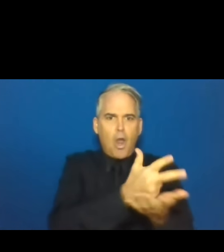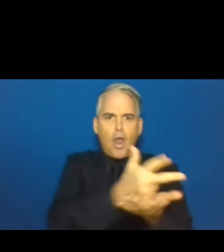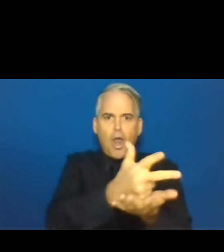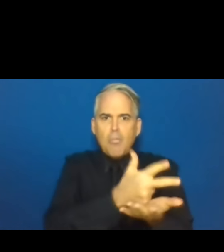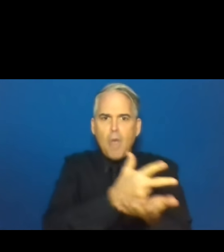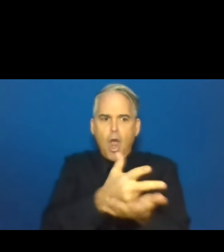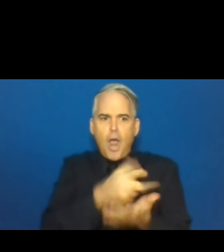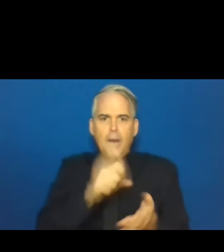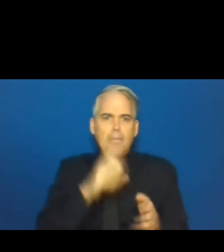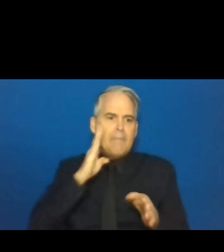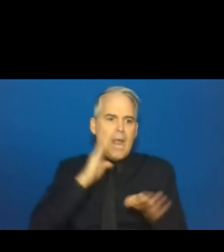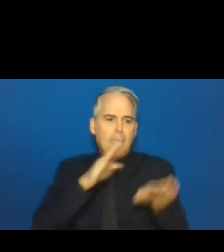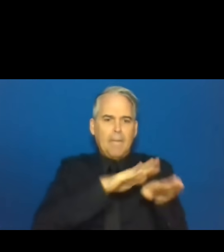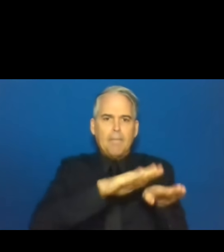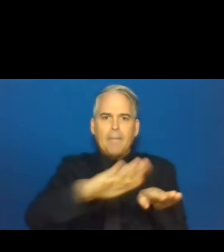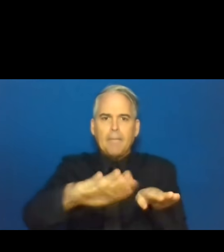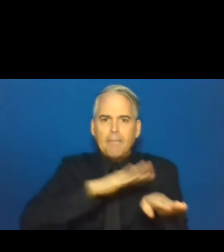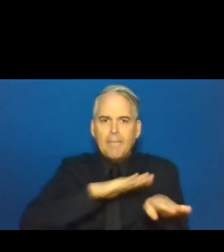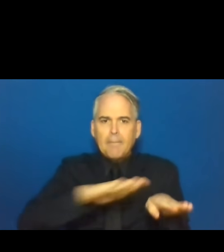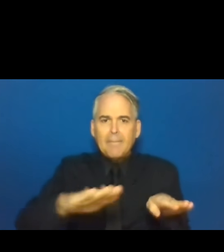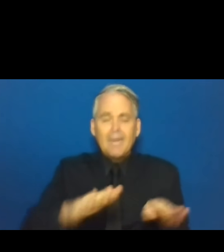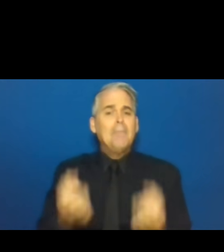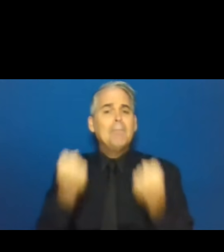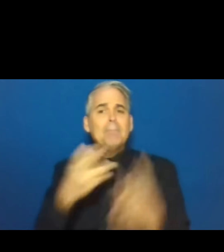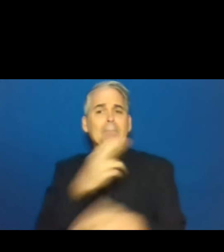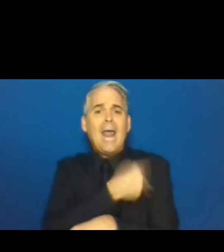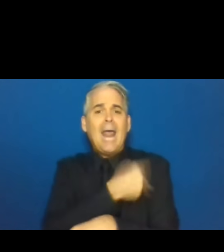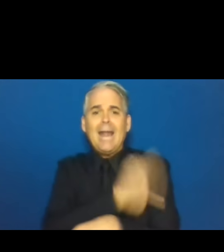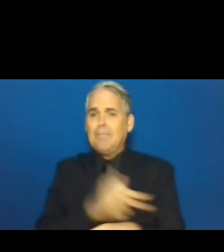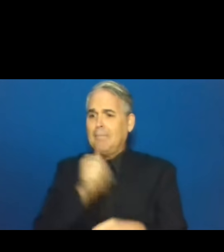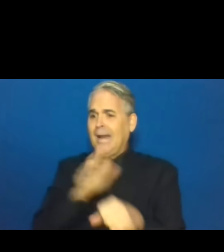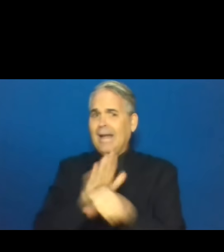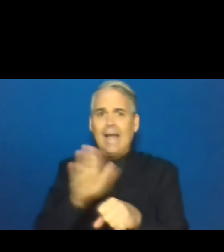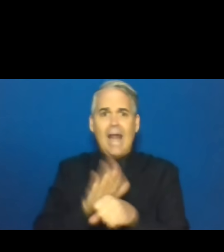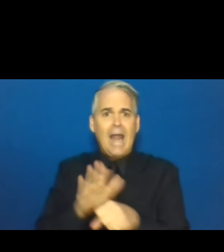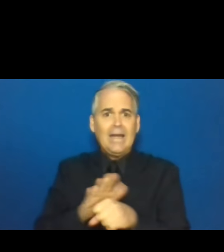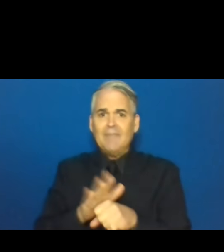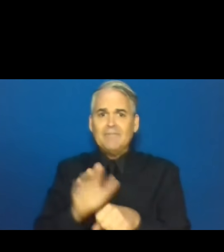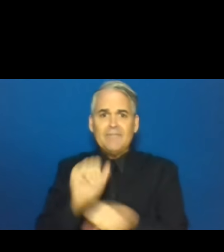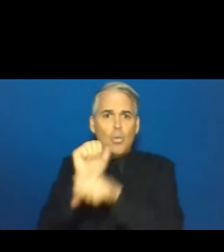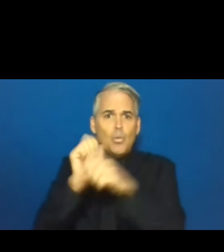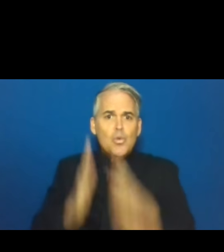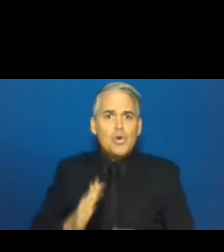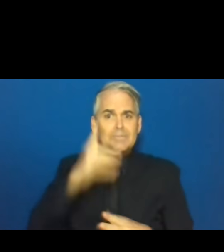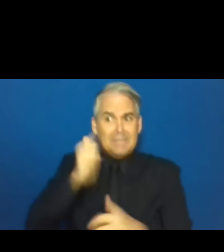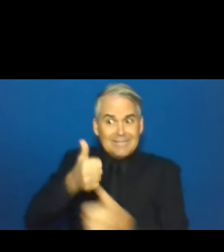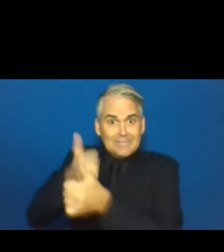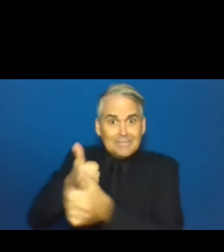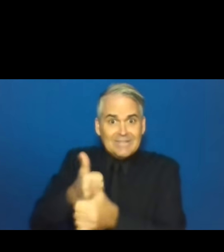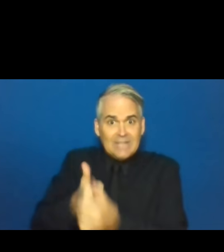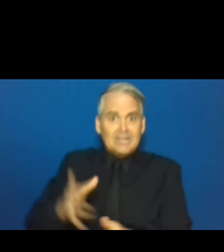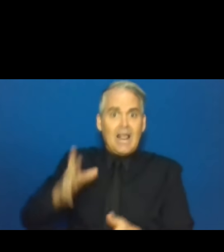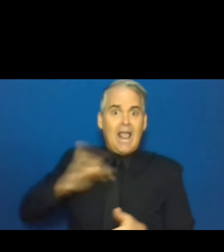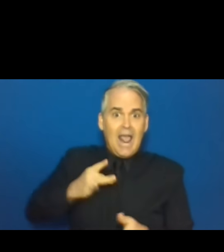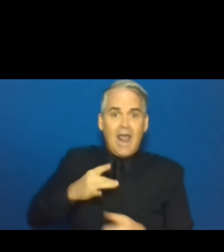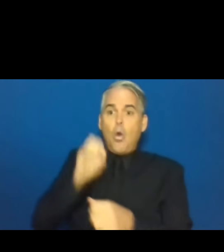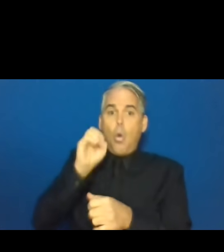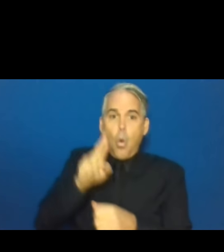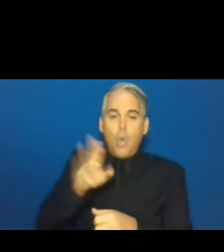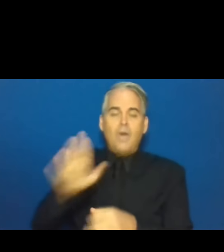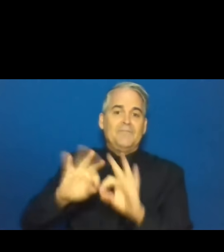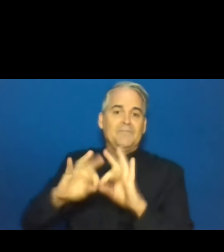staffing shortages because they have become infected or their family members have been diagnosed with COVID and workers are in